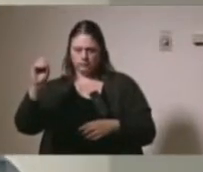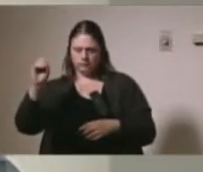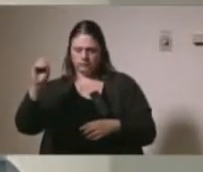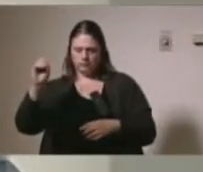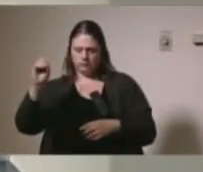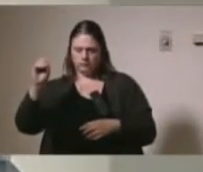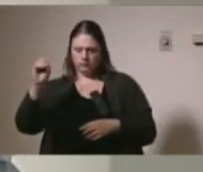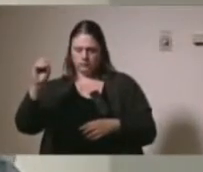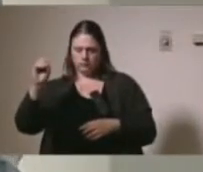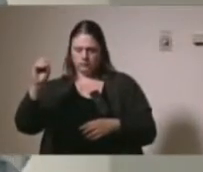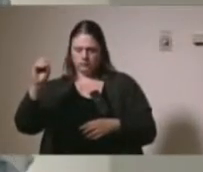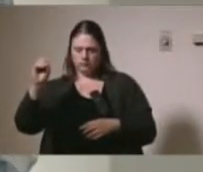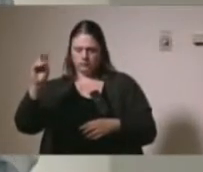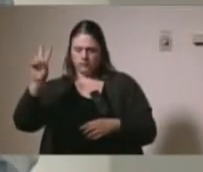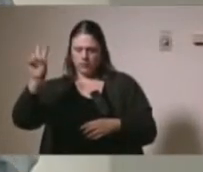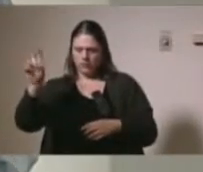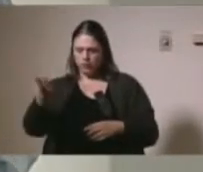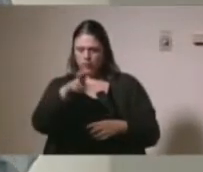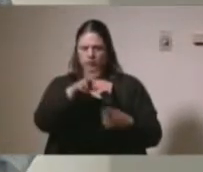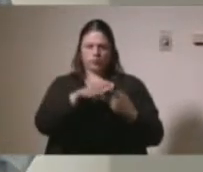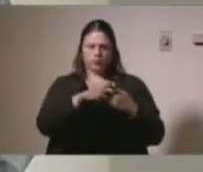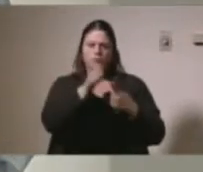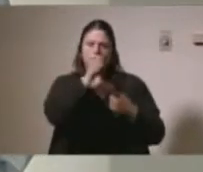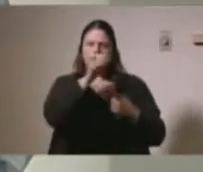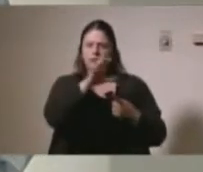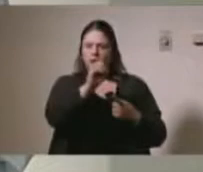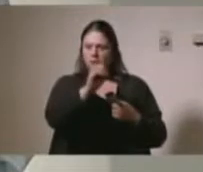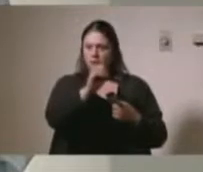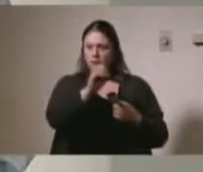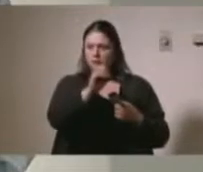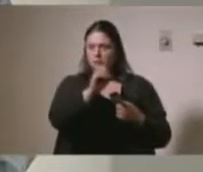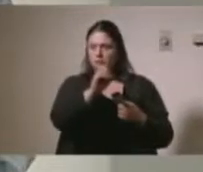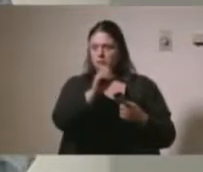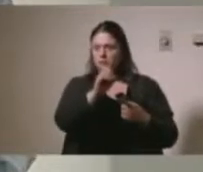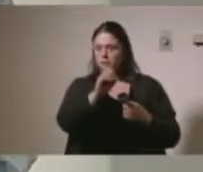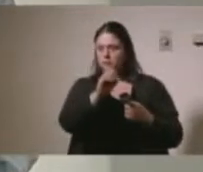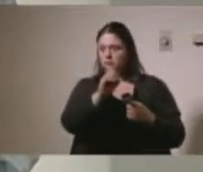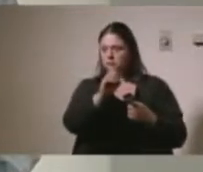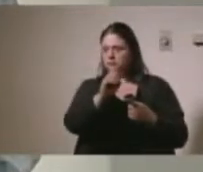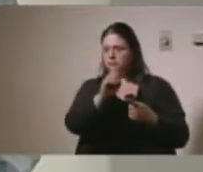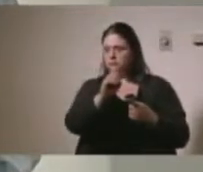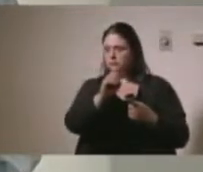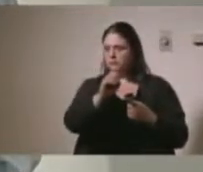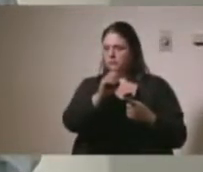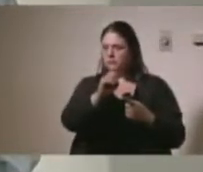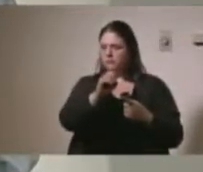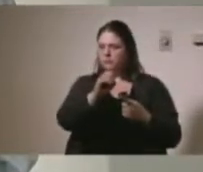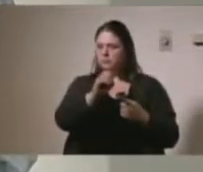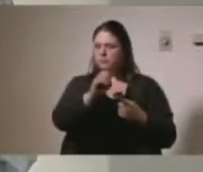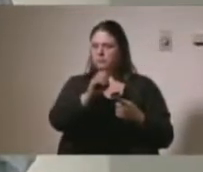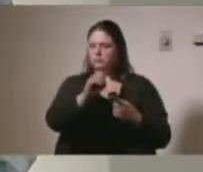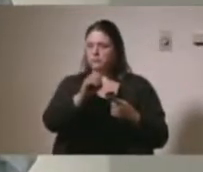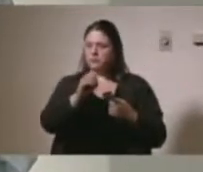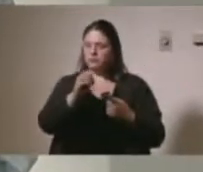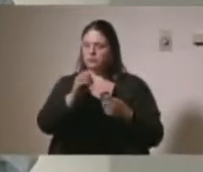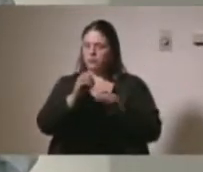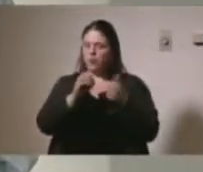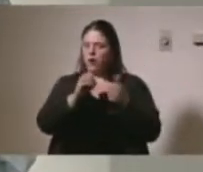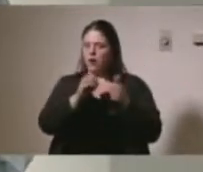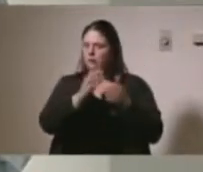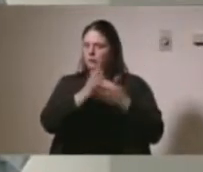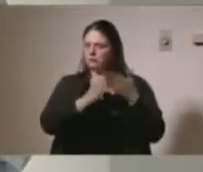in government hands. The transformation of the postal service meant that the corporation had to work